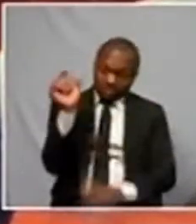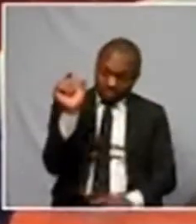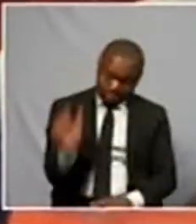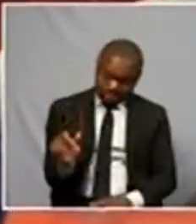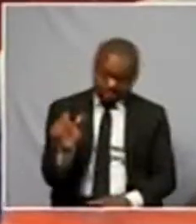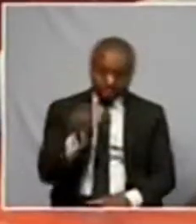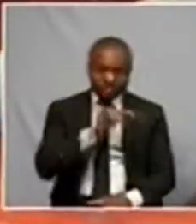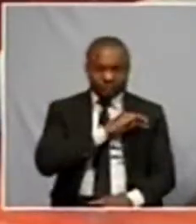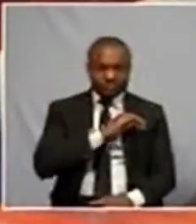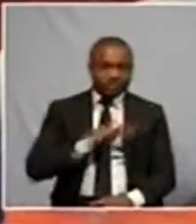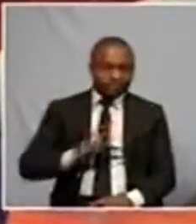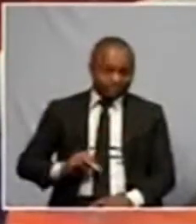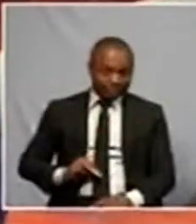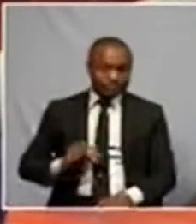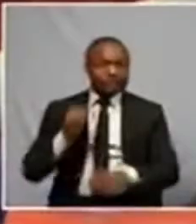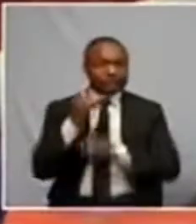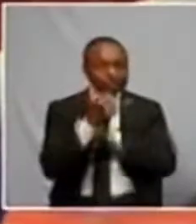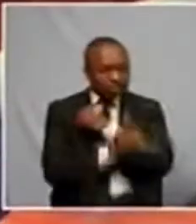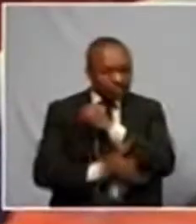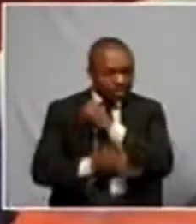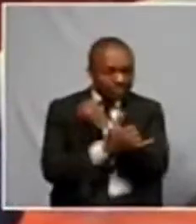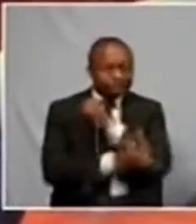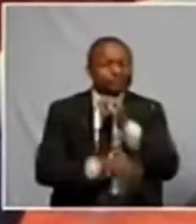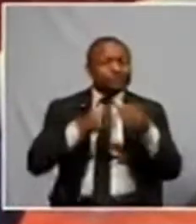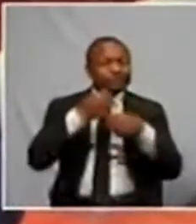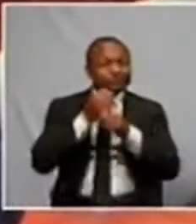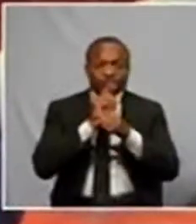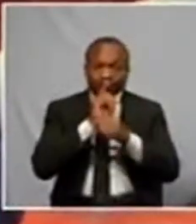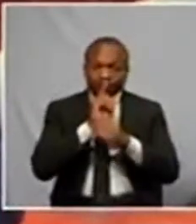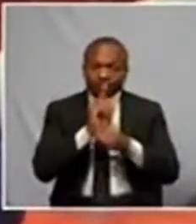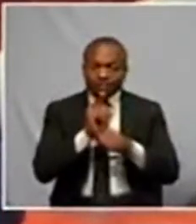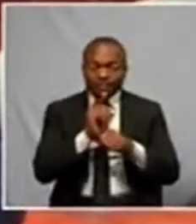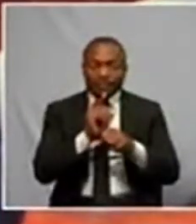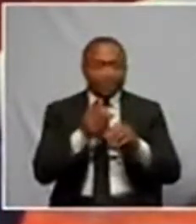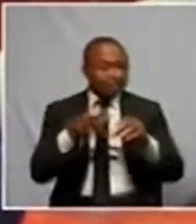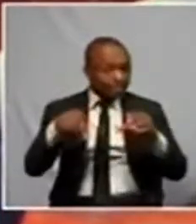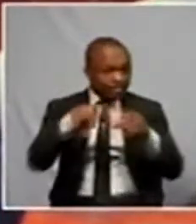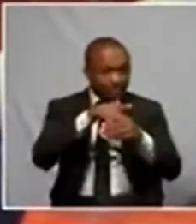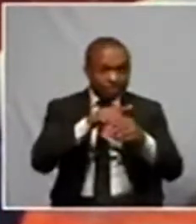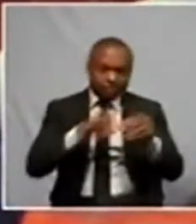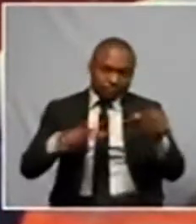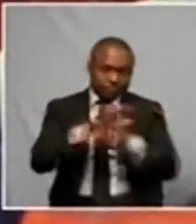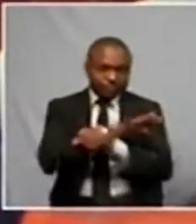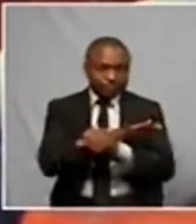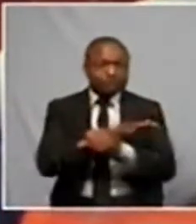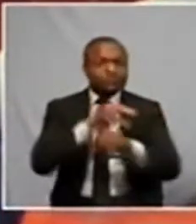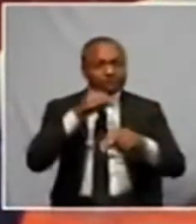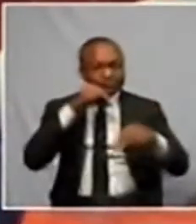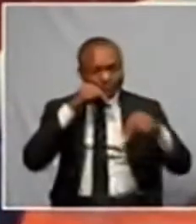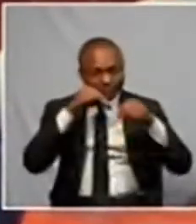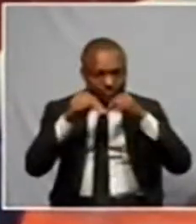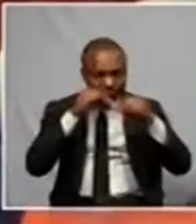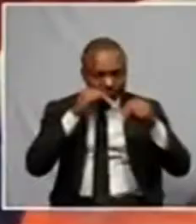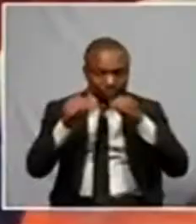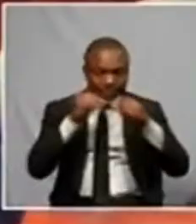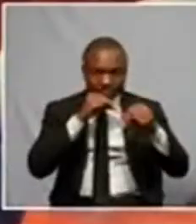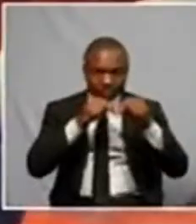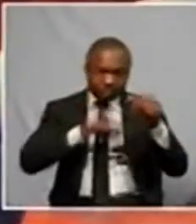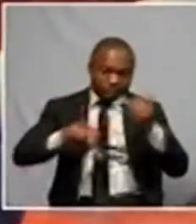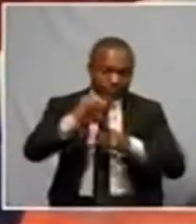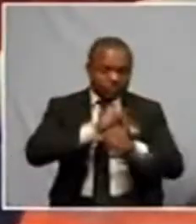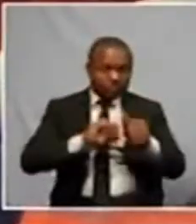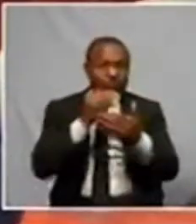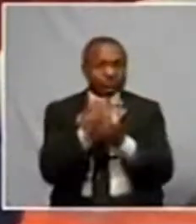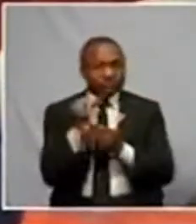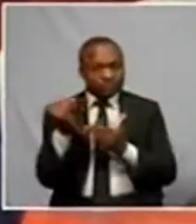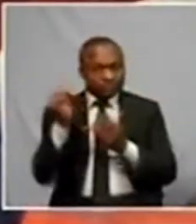member state to ensure that it actively participates in negotiations around the subject matter which is